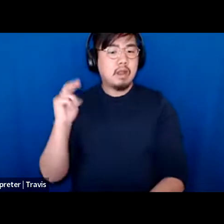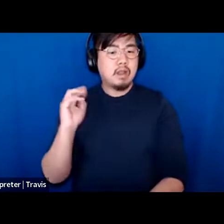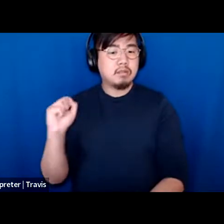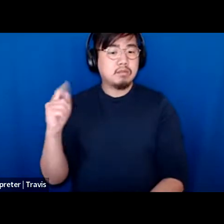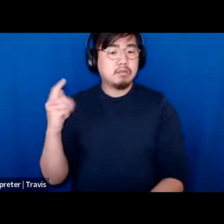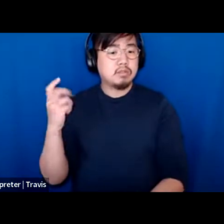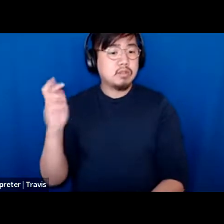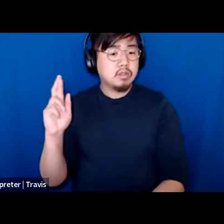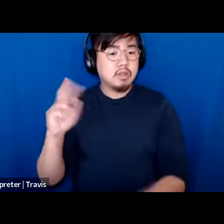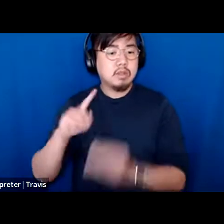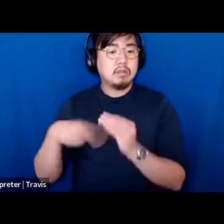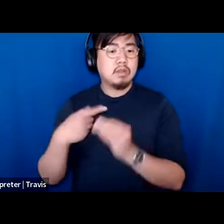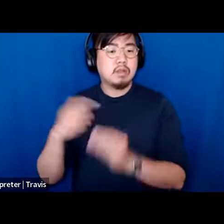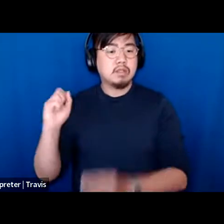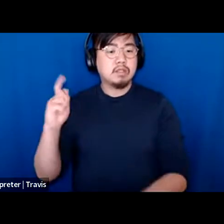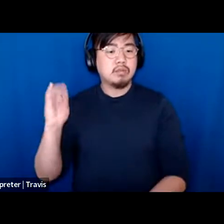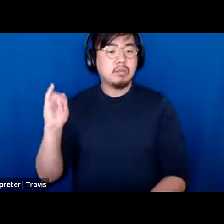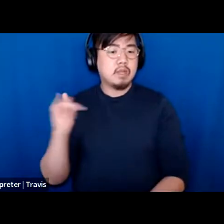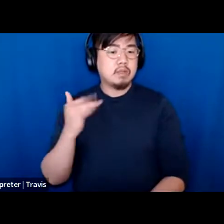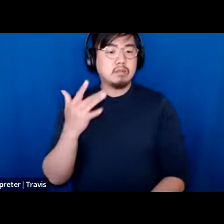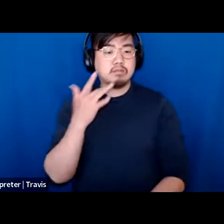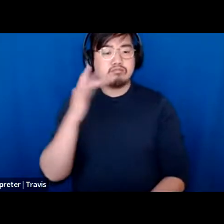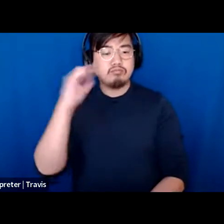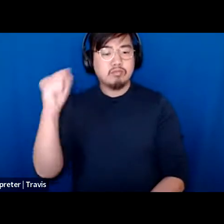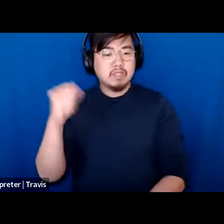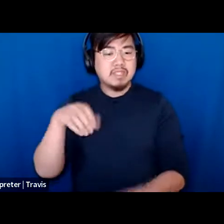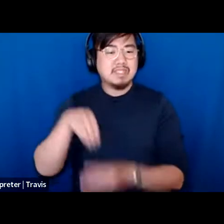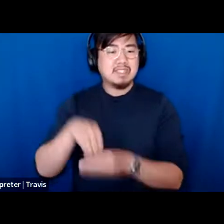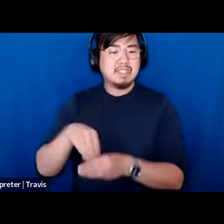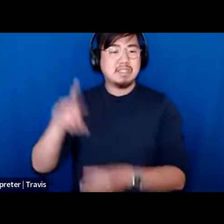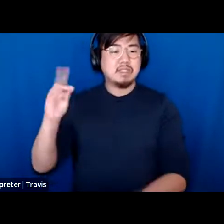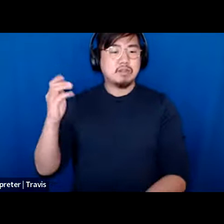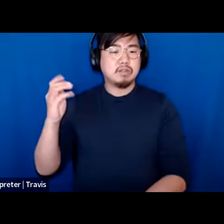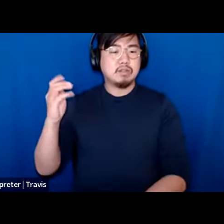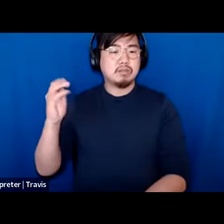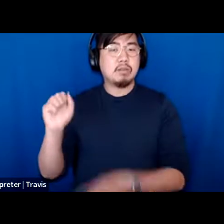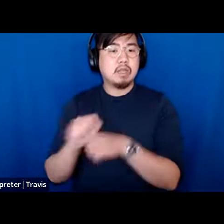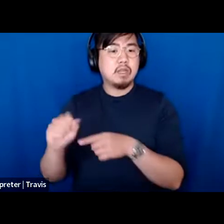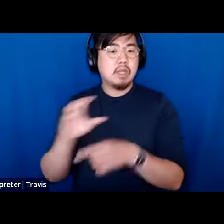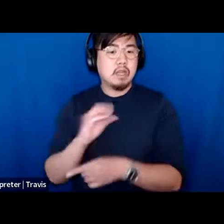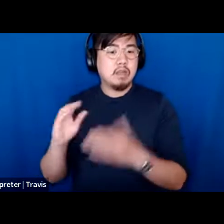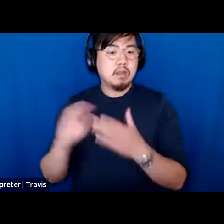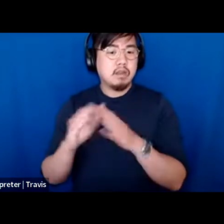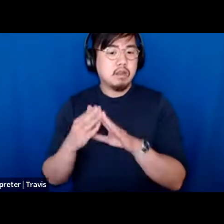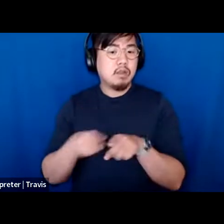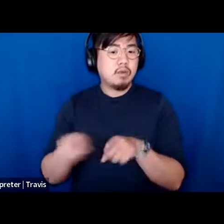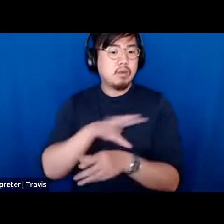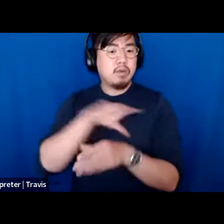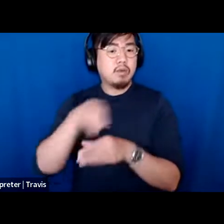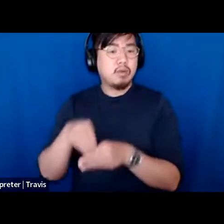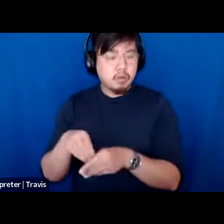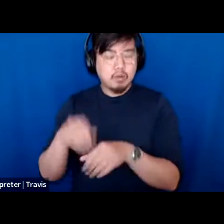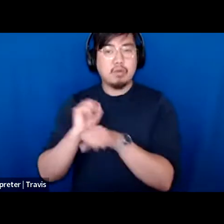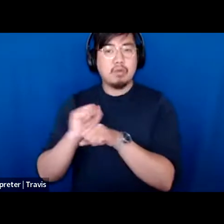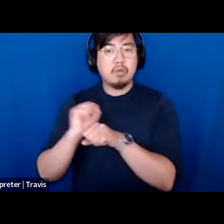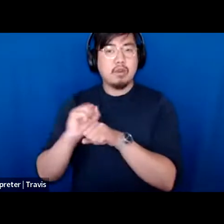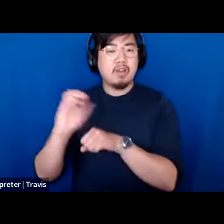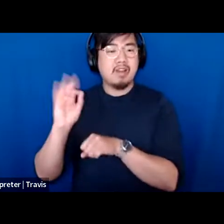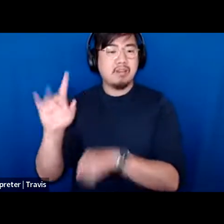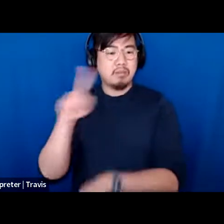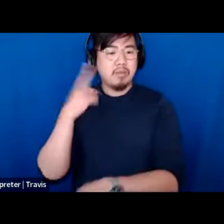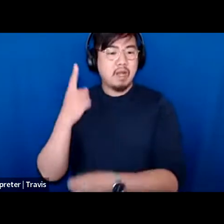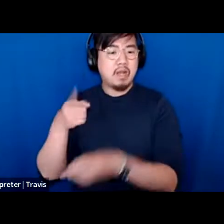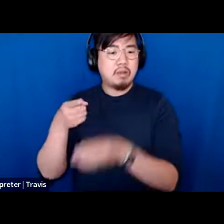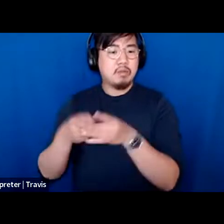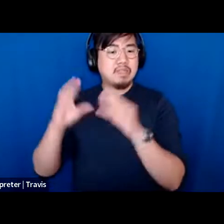and communities. Engaging the work of Black Buddhist teachers, our speakers will together examine the distinct contributions